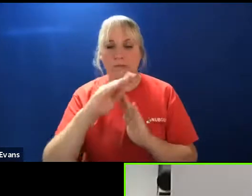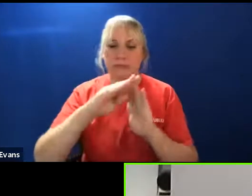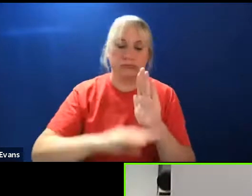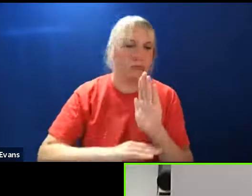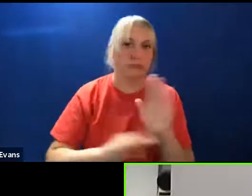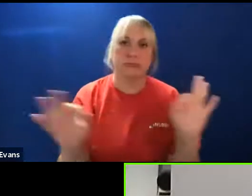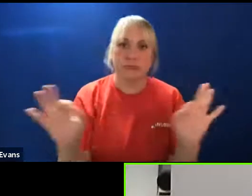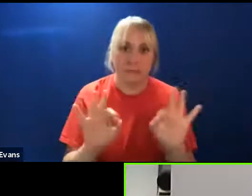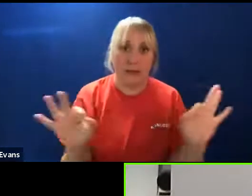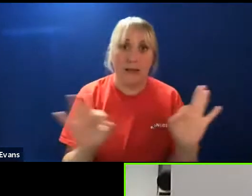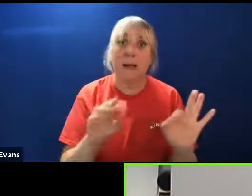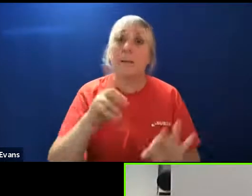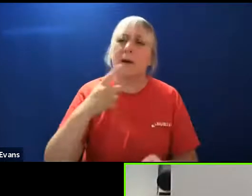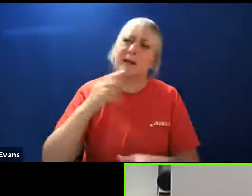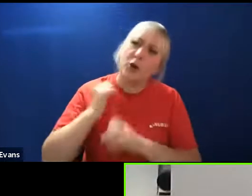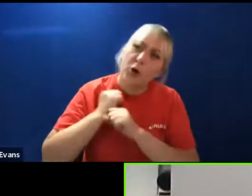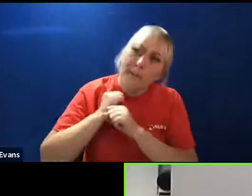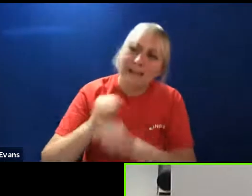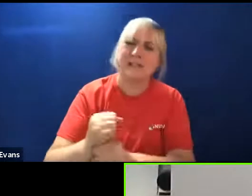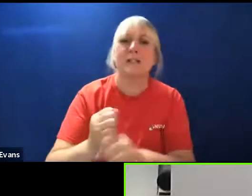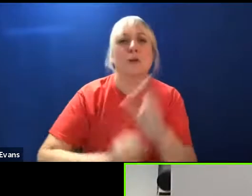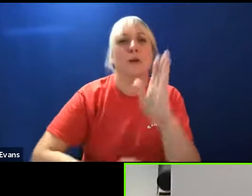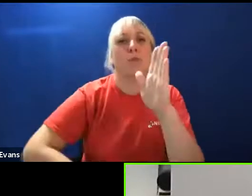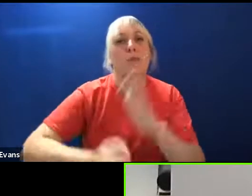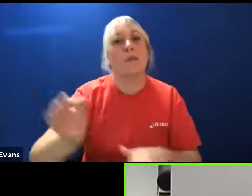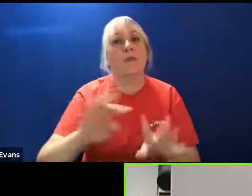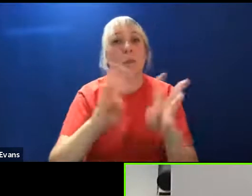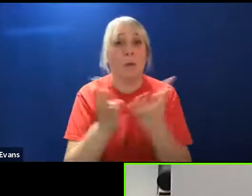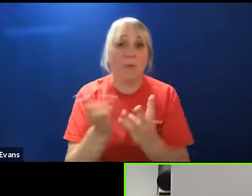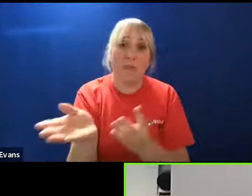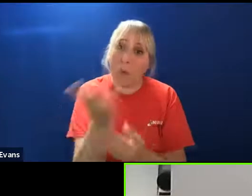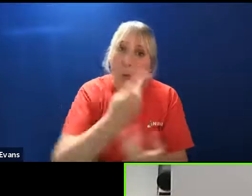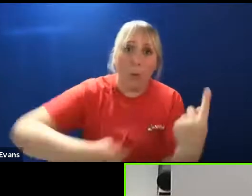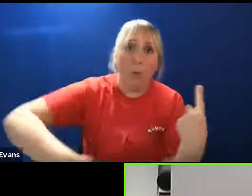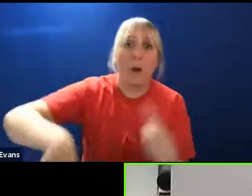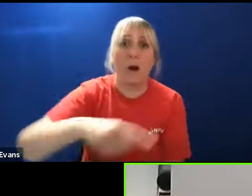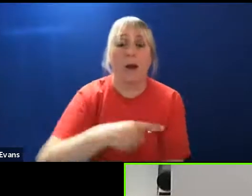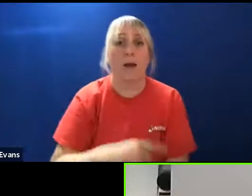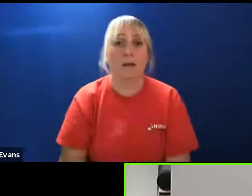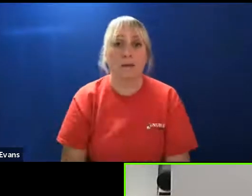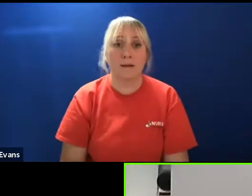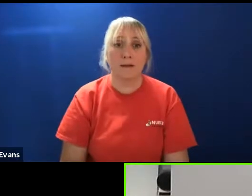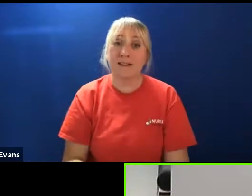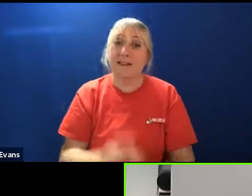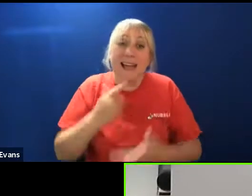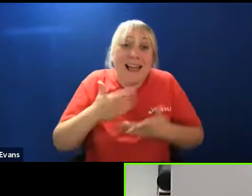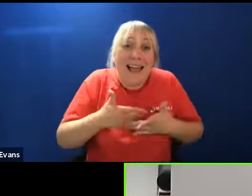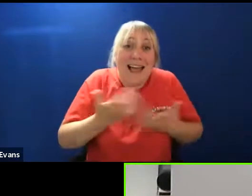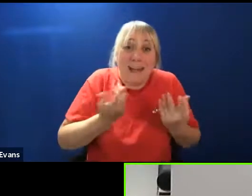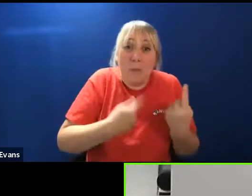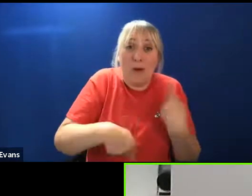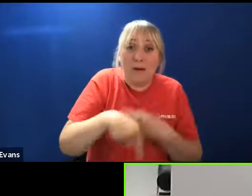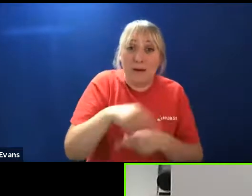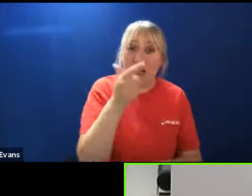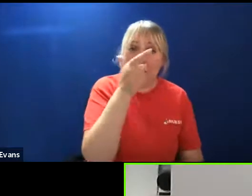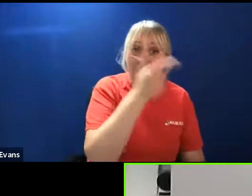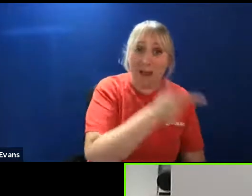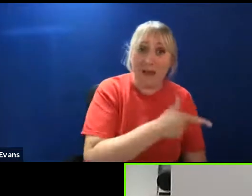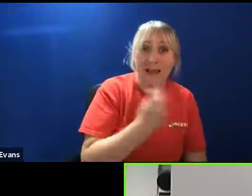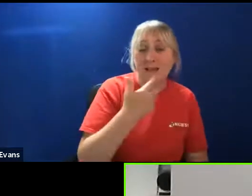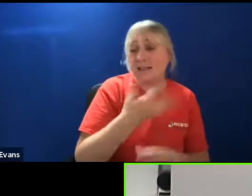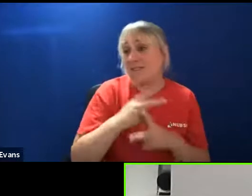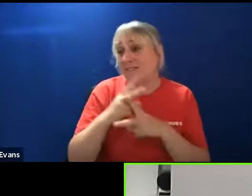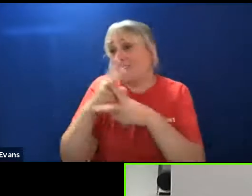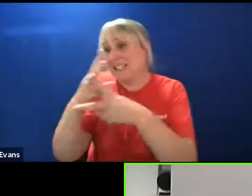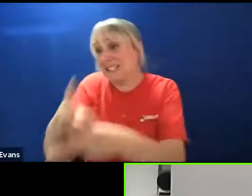its commitment to a better world for all. This will have come as no surprise to anyone who's had the fortune to visit the Caribbean